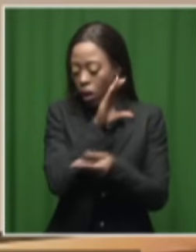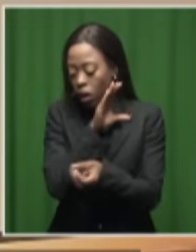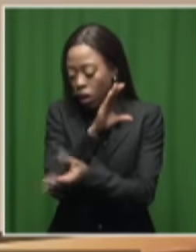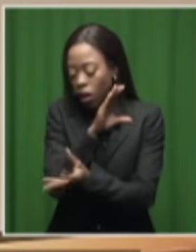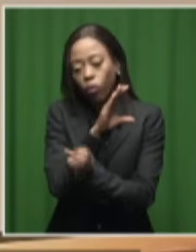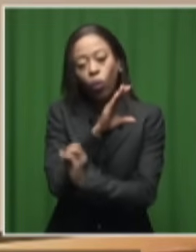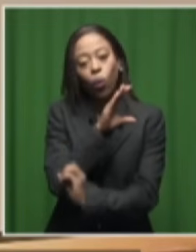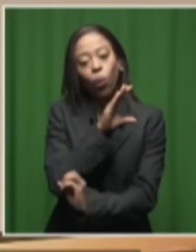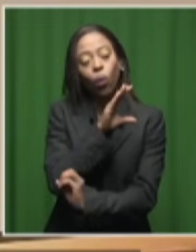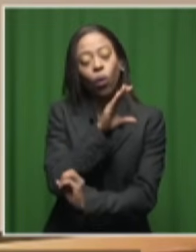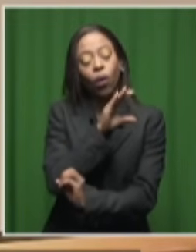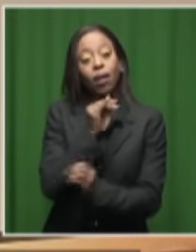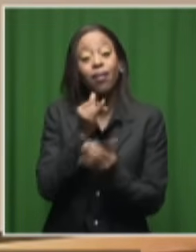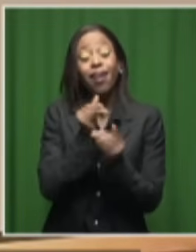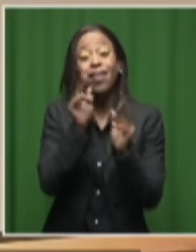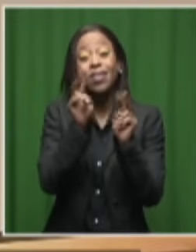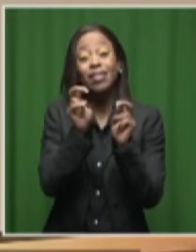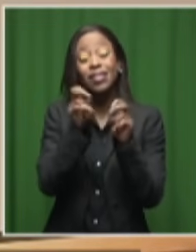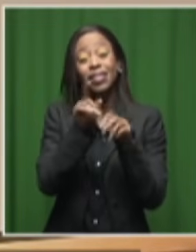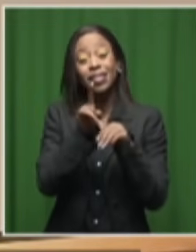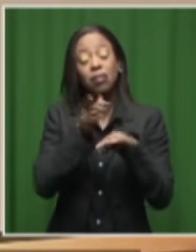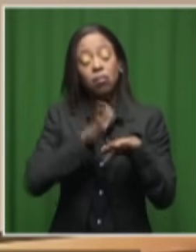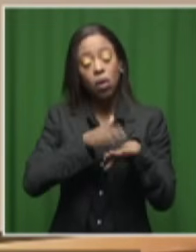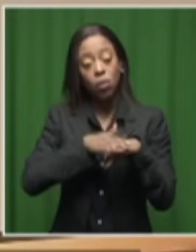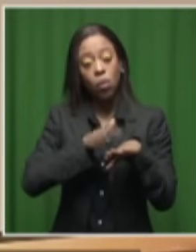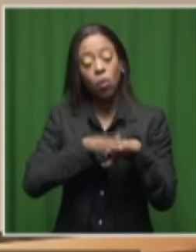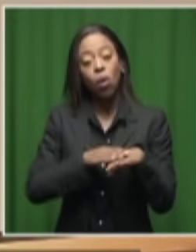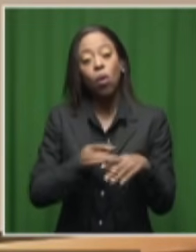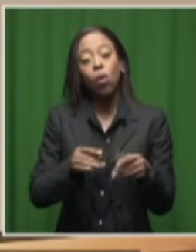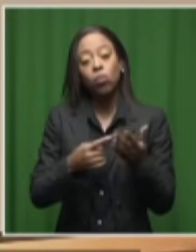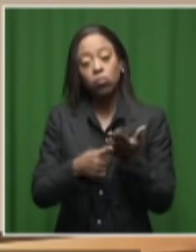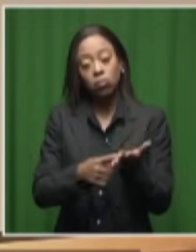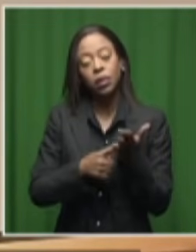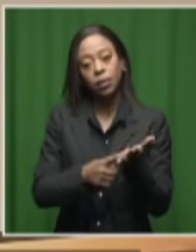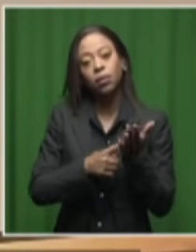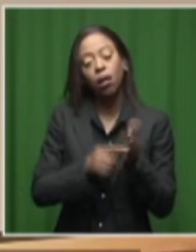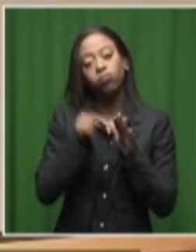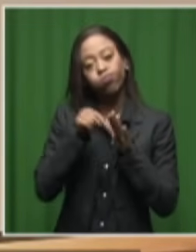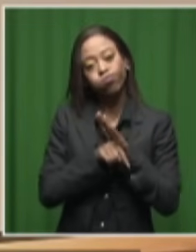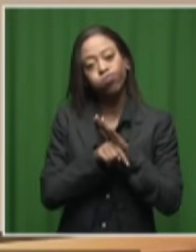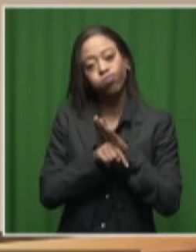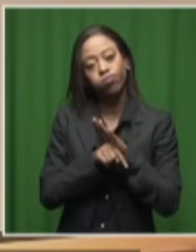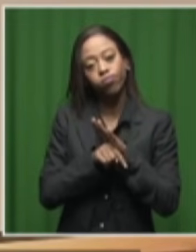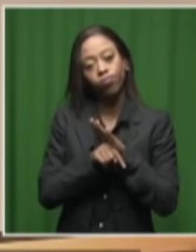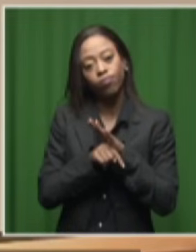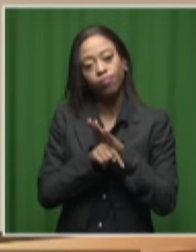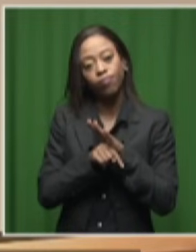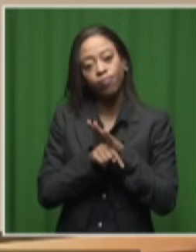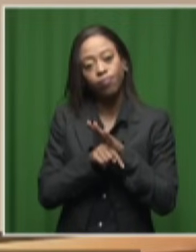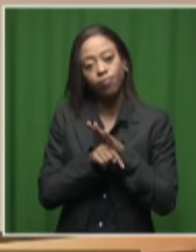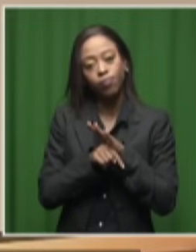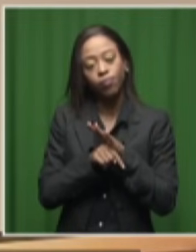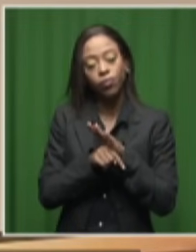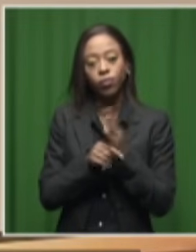So that issue needs to be further debated properly. So sitting